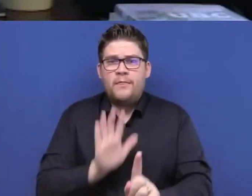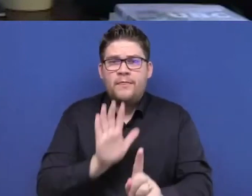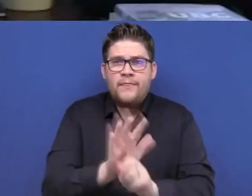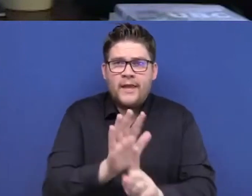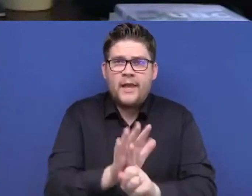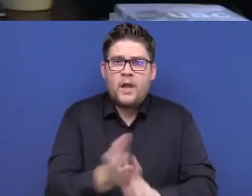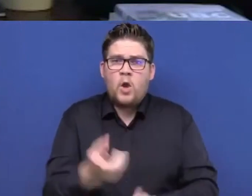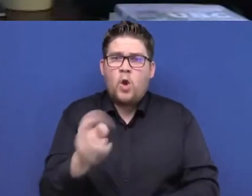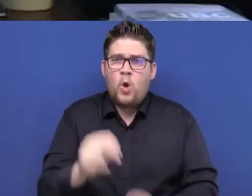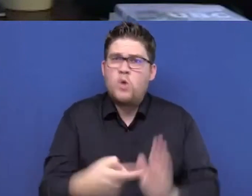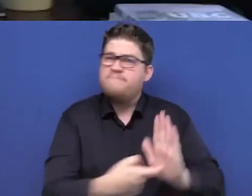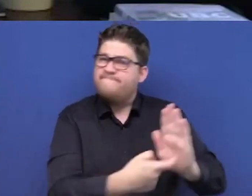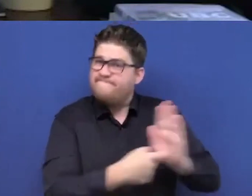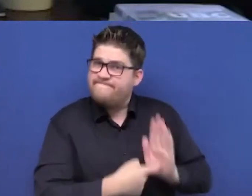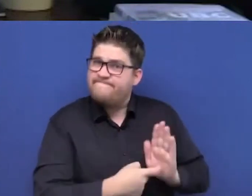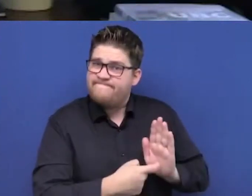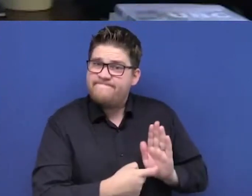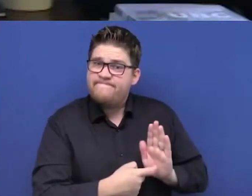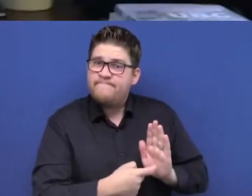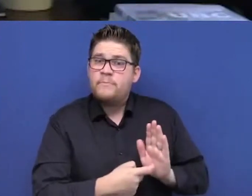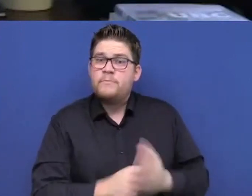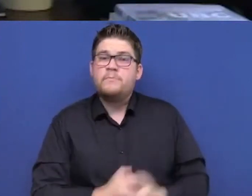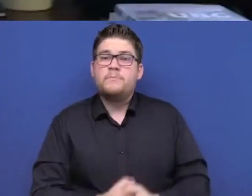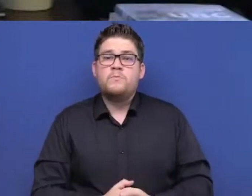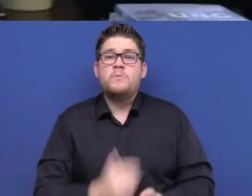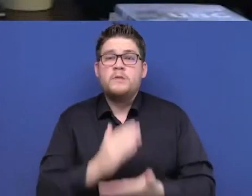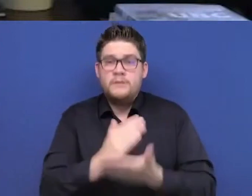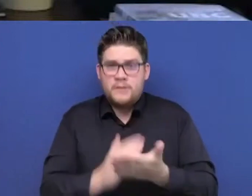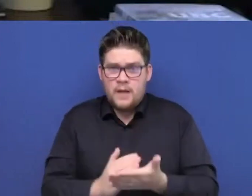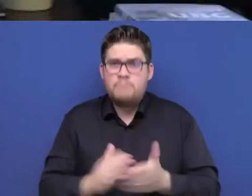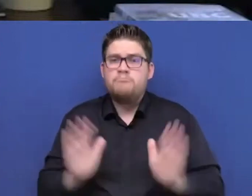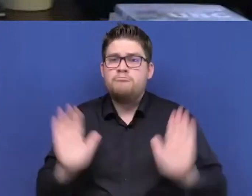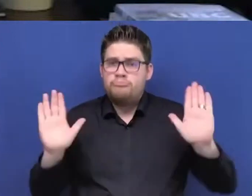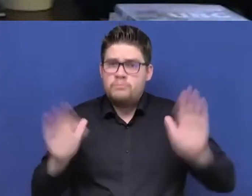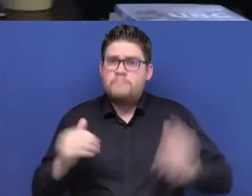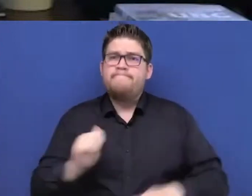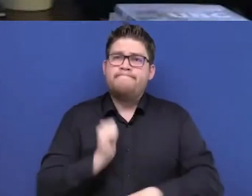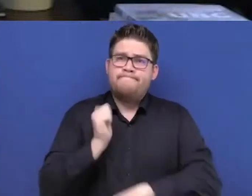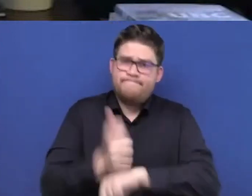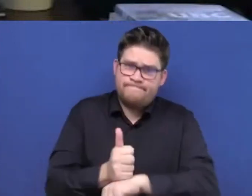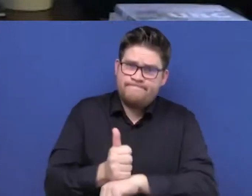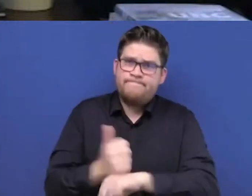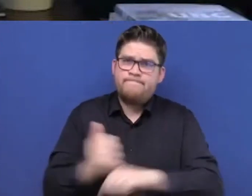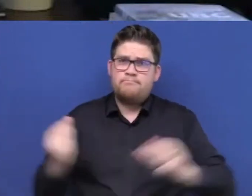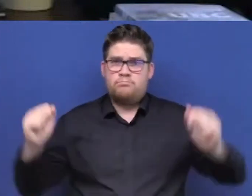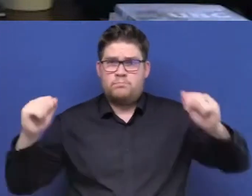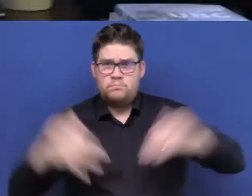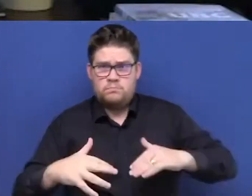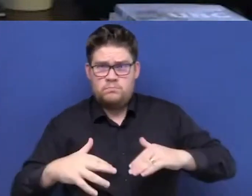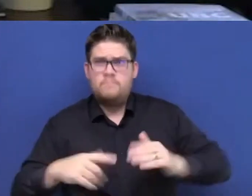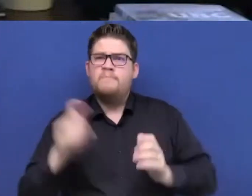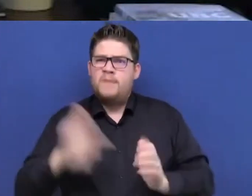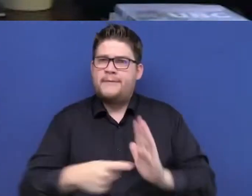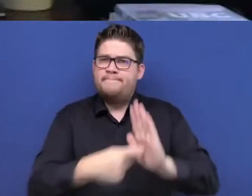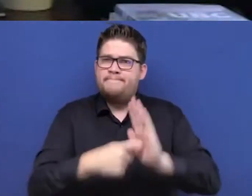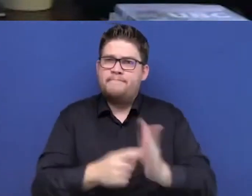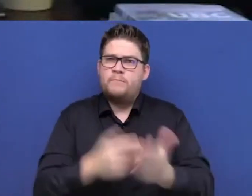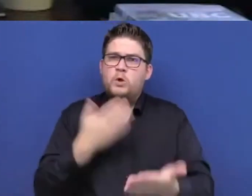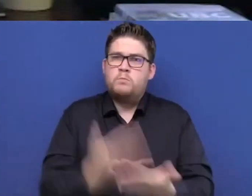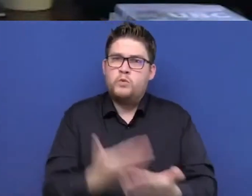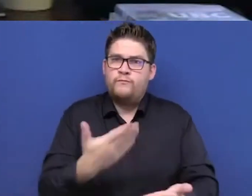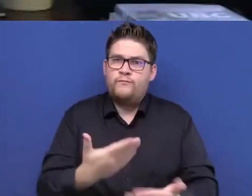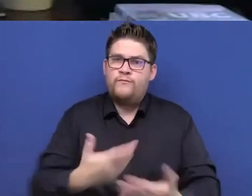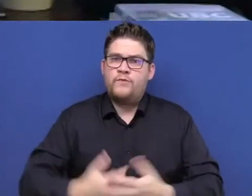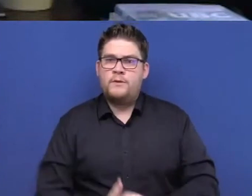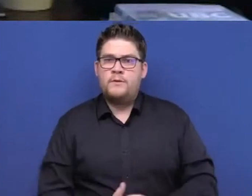immunized are allowed to attend. We've talked about not having vaccine passports for things like access to